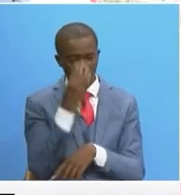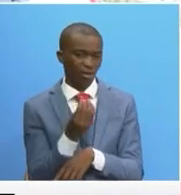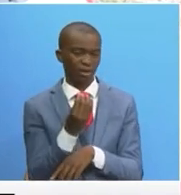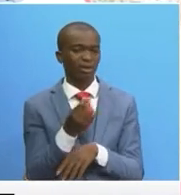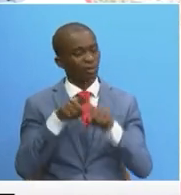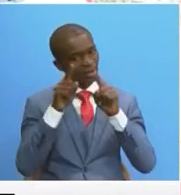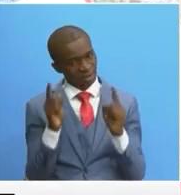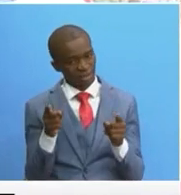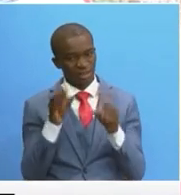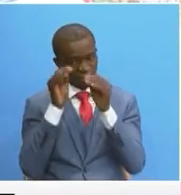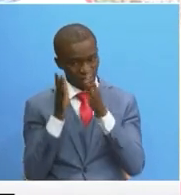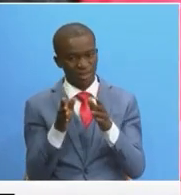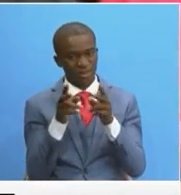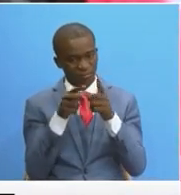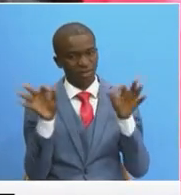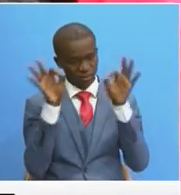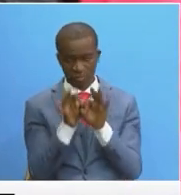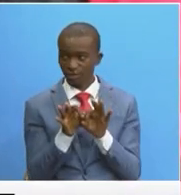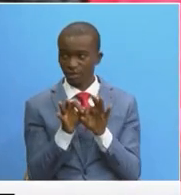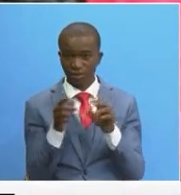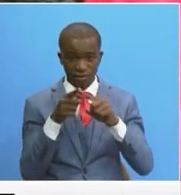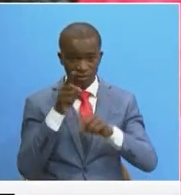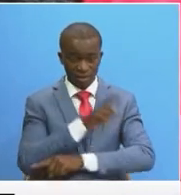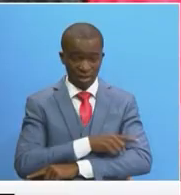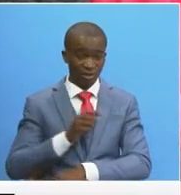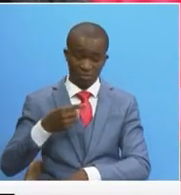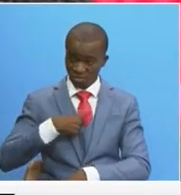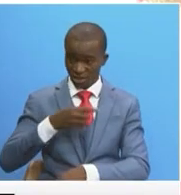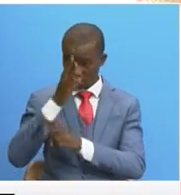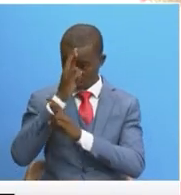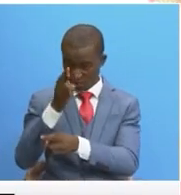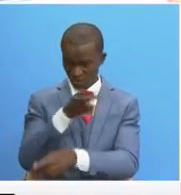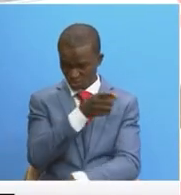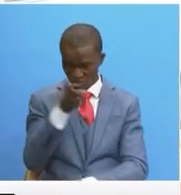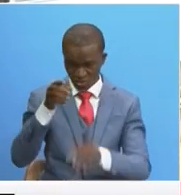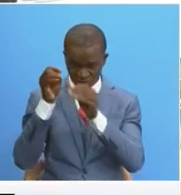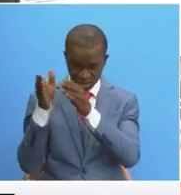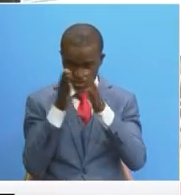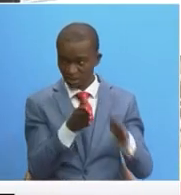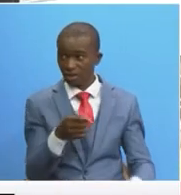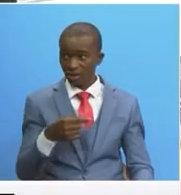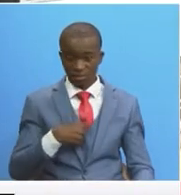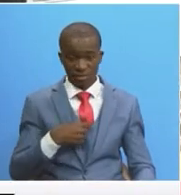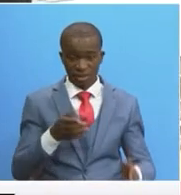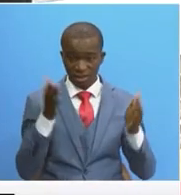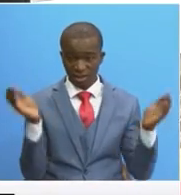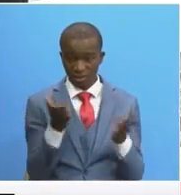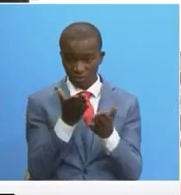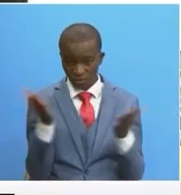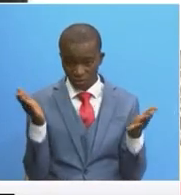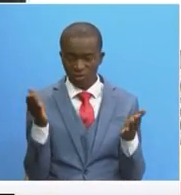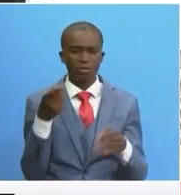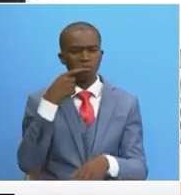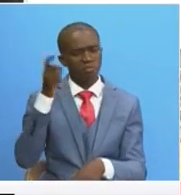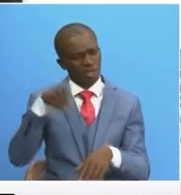lot of people that today, I'm sure they salute you wherever you are. So all I urge you is to leave a mark all the time in